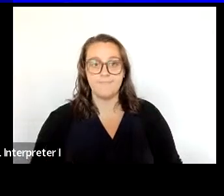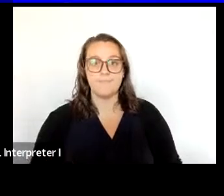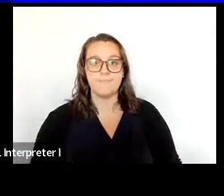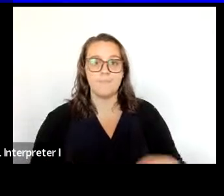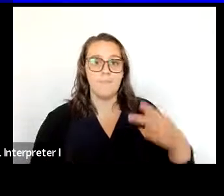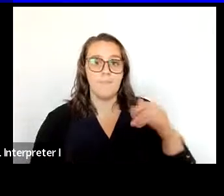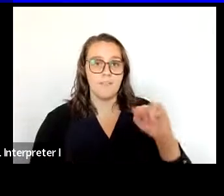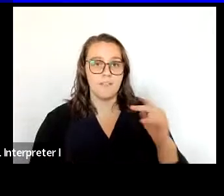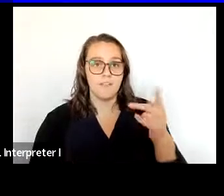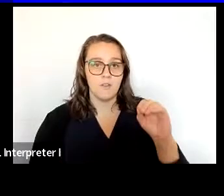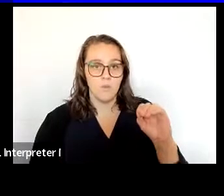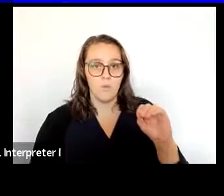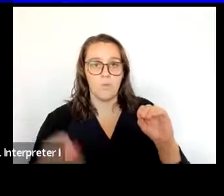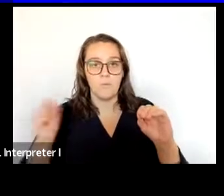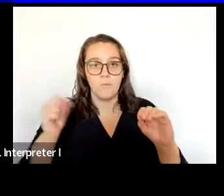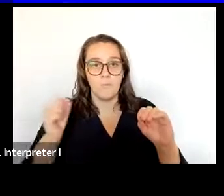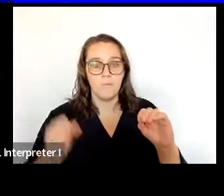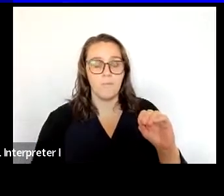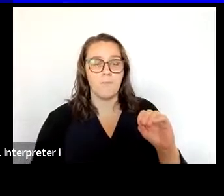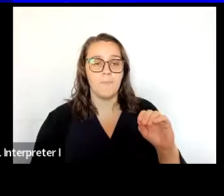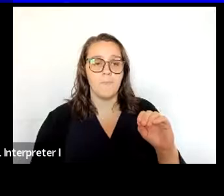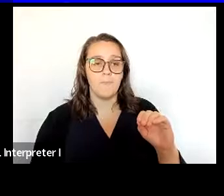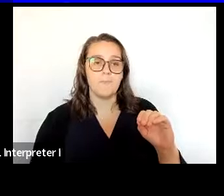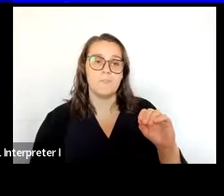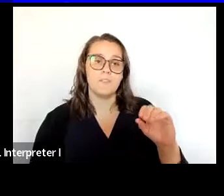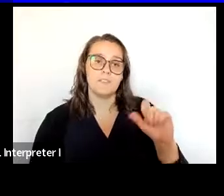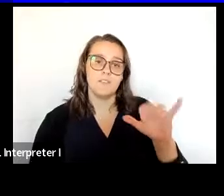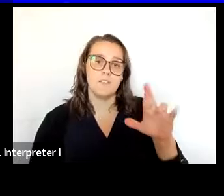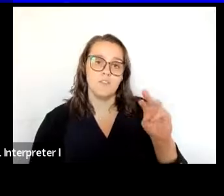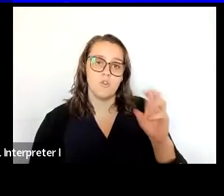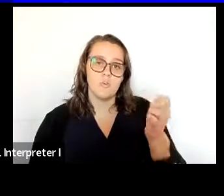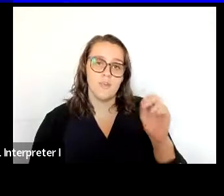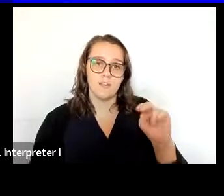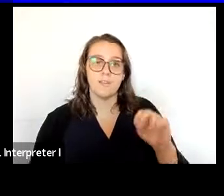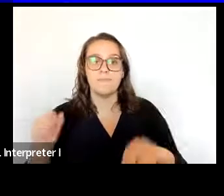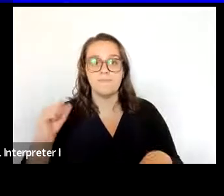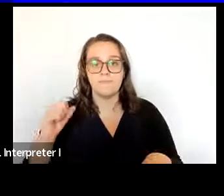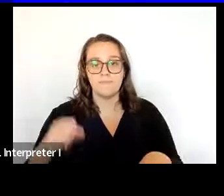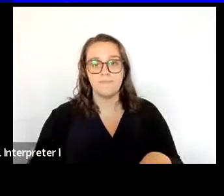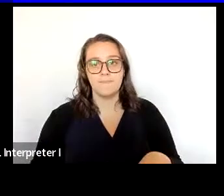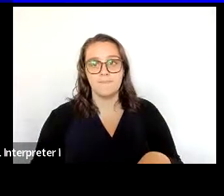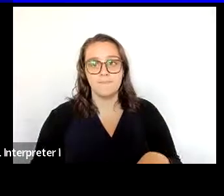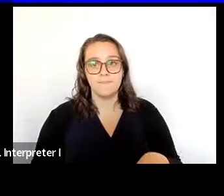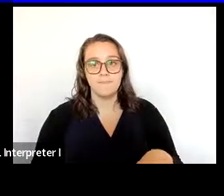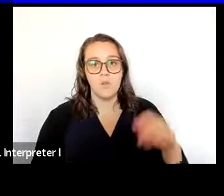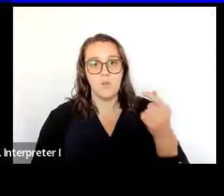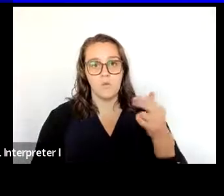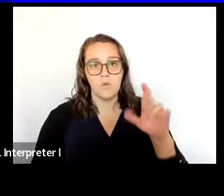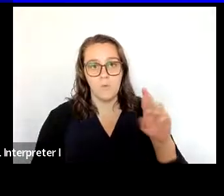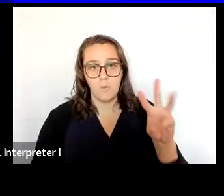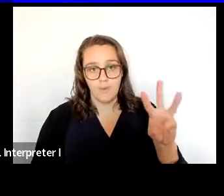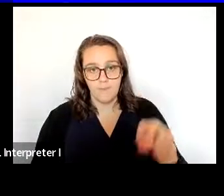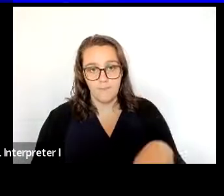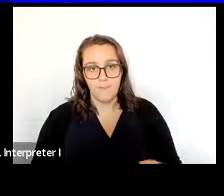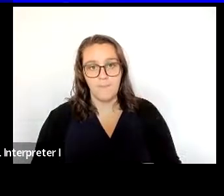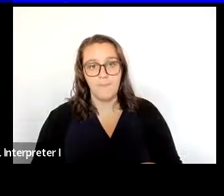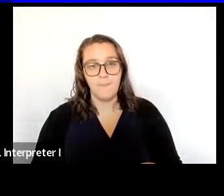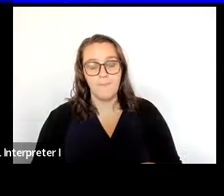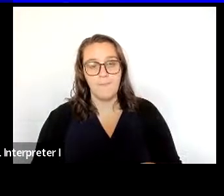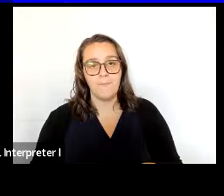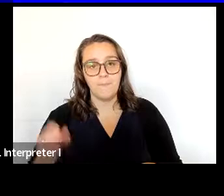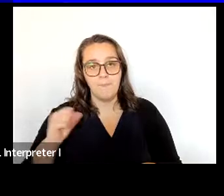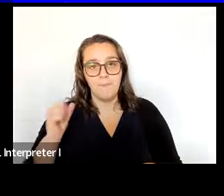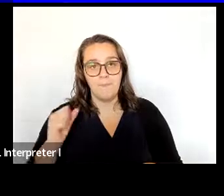Pinto. Yes. Councilmember Pinto votes yes. Councilmember Silverman. Yes. Councilmember Silverman votes yes. Councilmember Robert White.